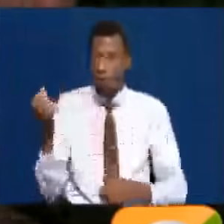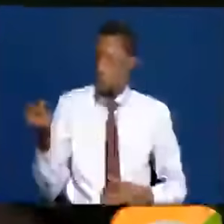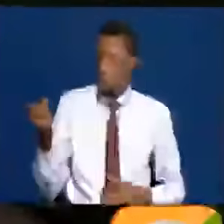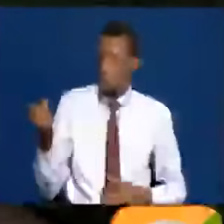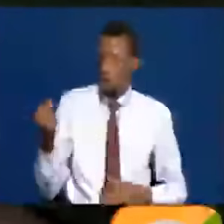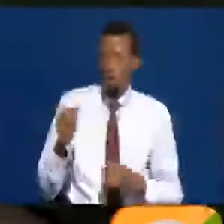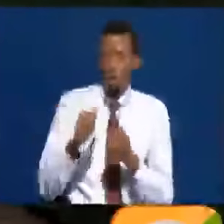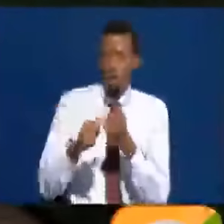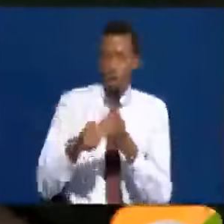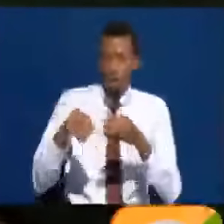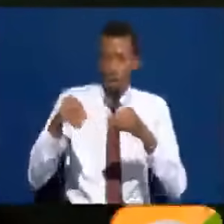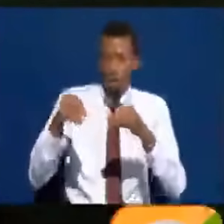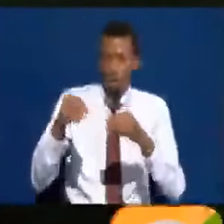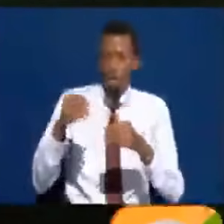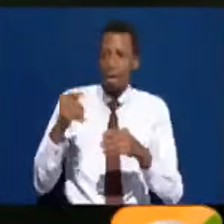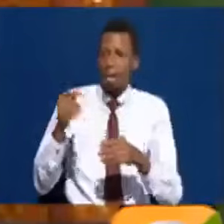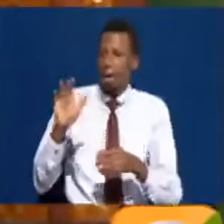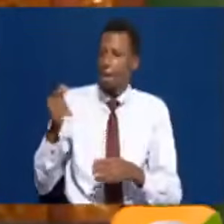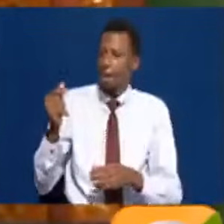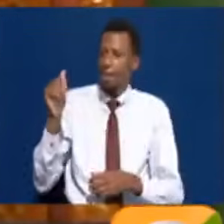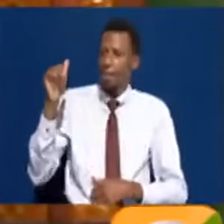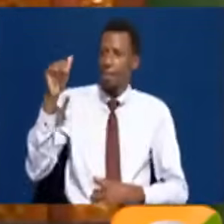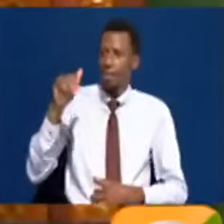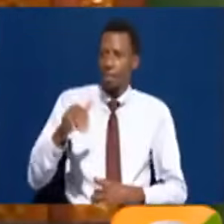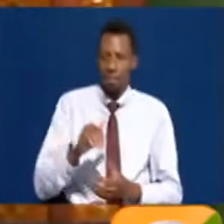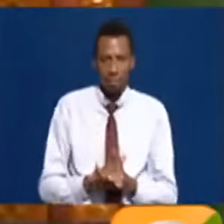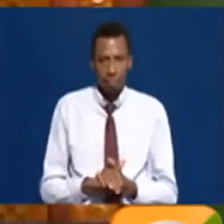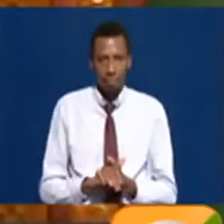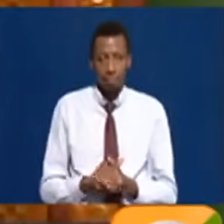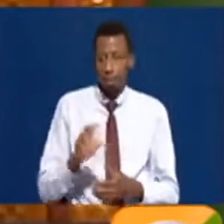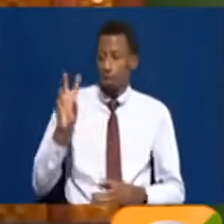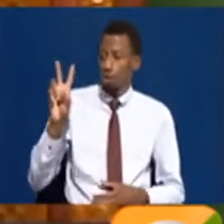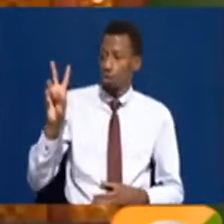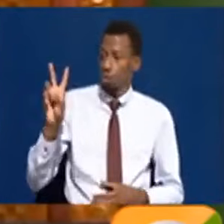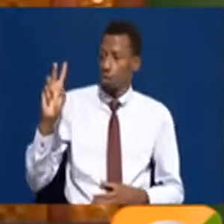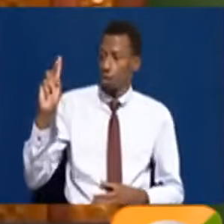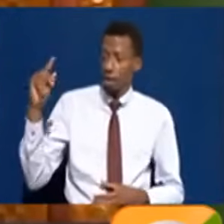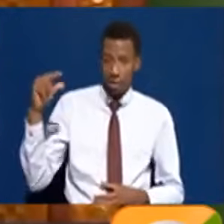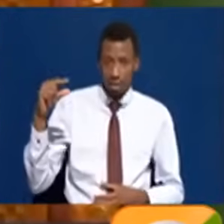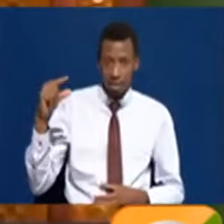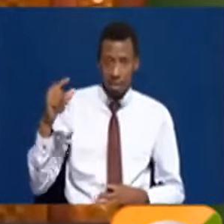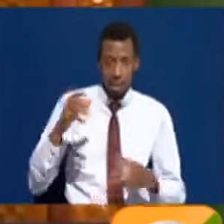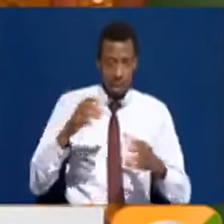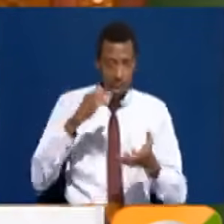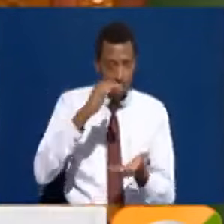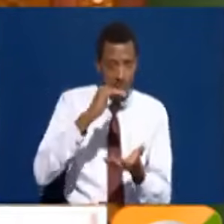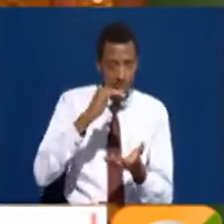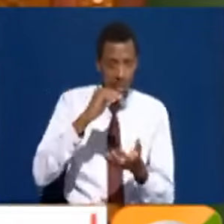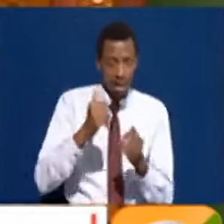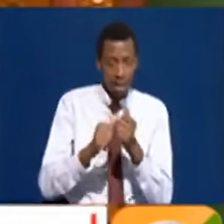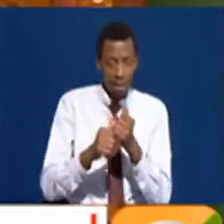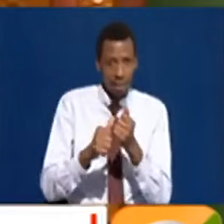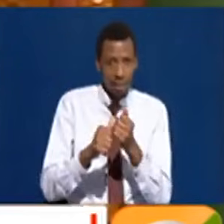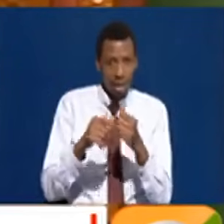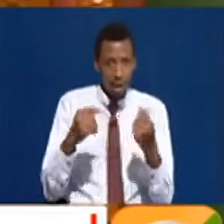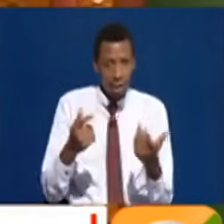and maize flour, was on a downward trajectory. A 2 kilogram packet of maize flour is selling at a low of